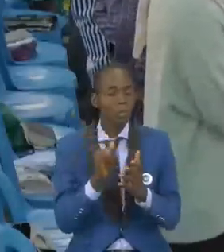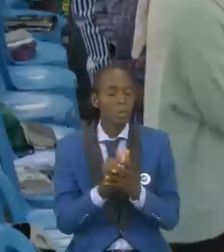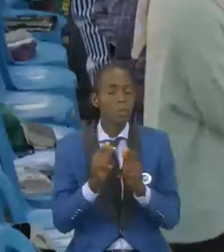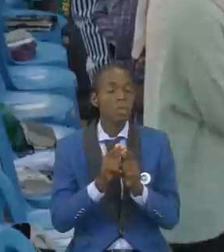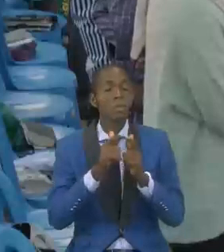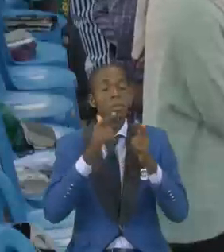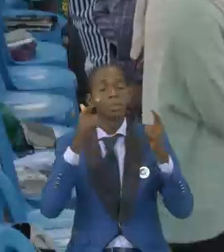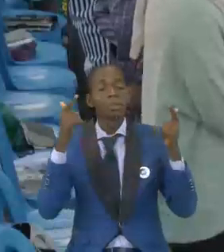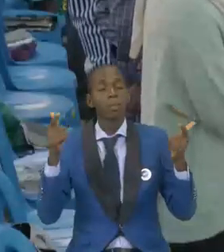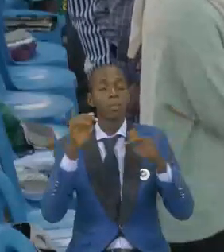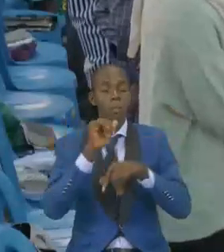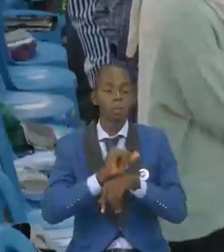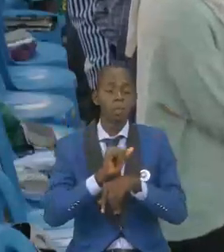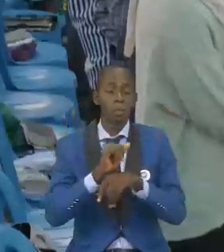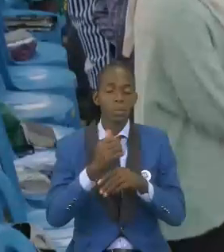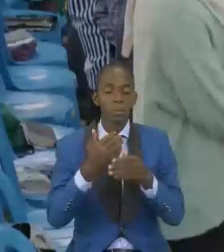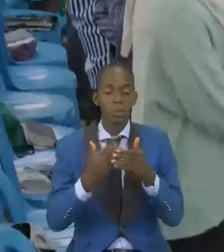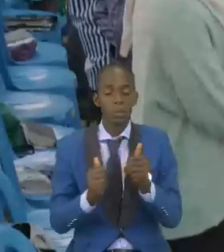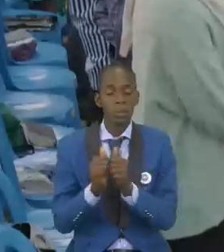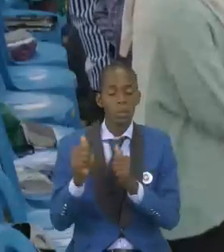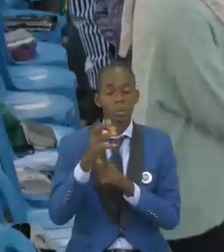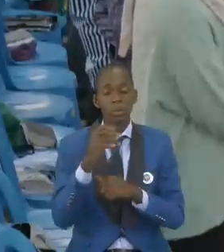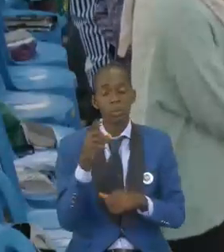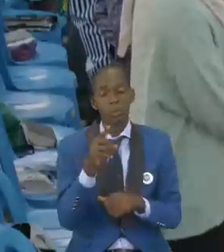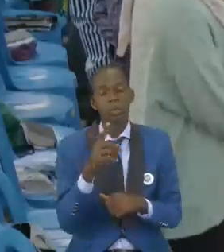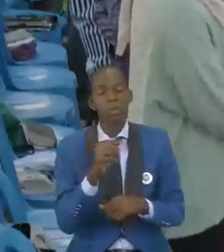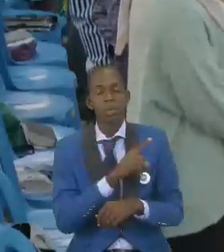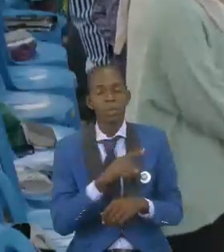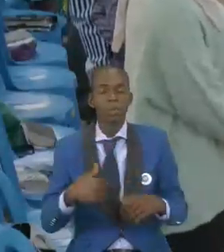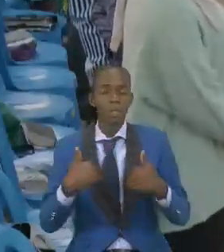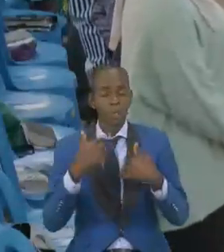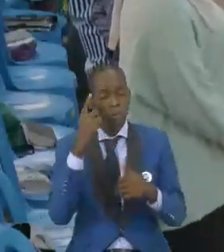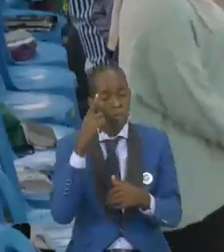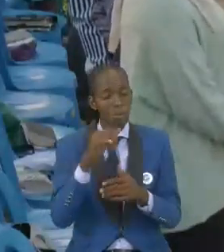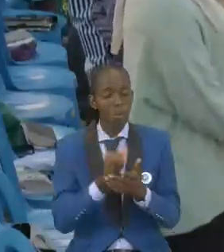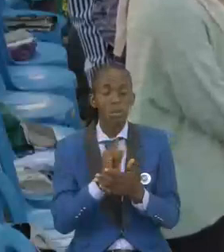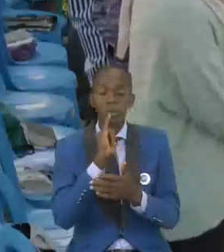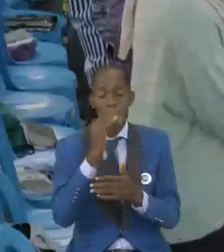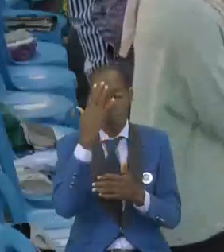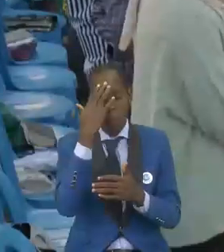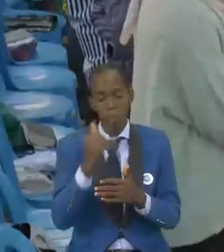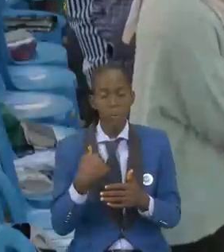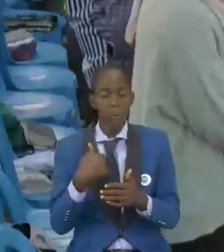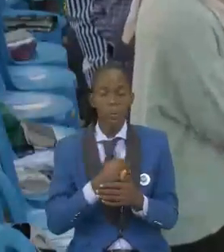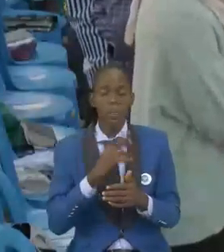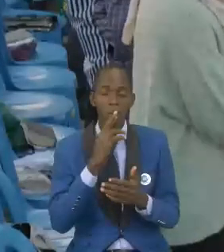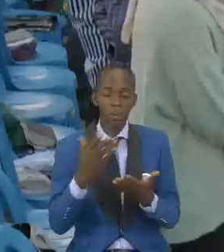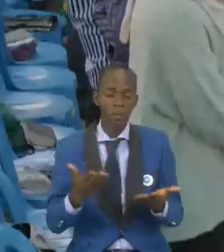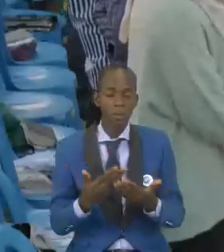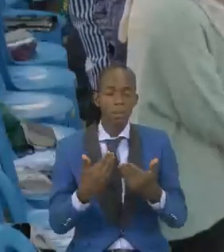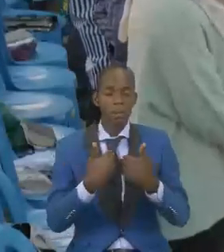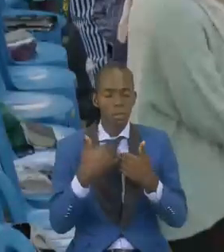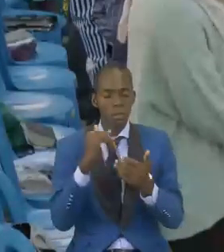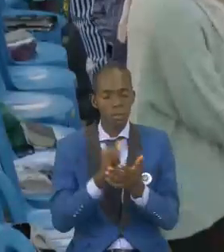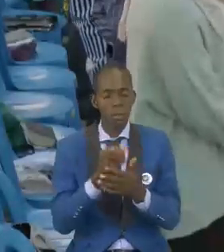work the Lord has for you. That's why we're here. Have that in mind